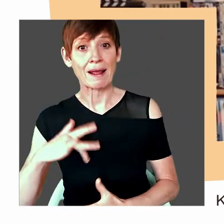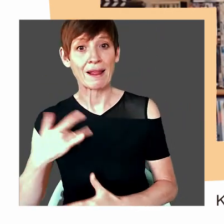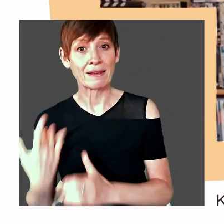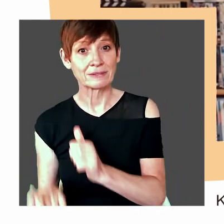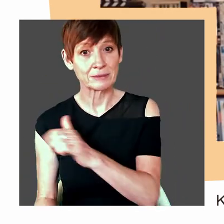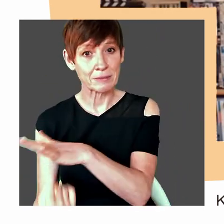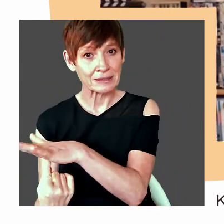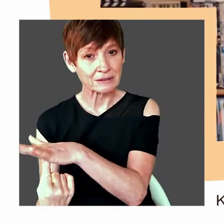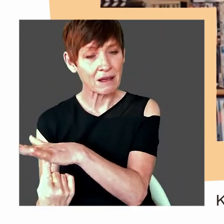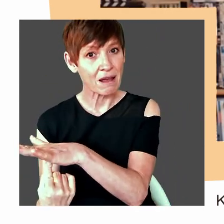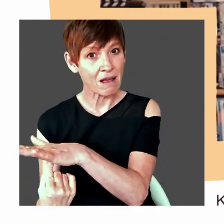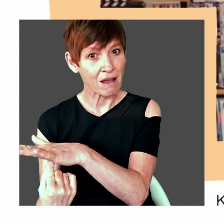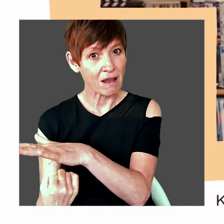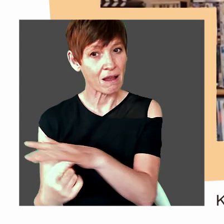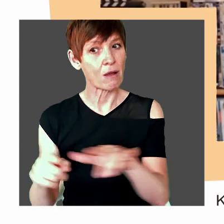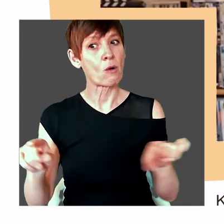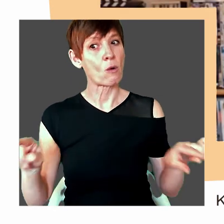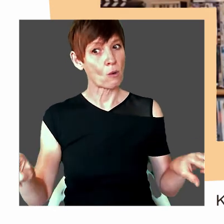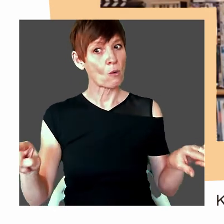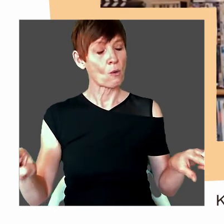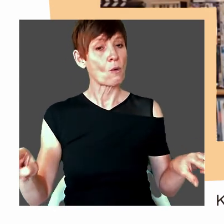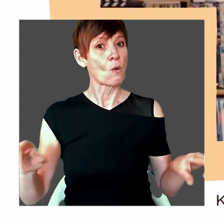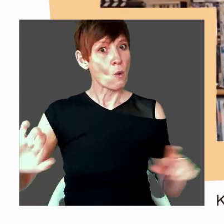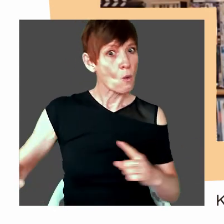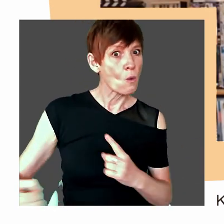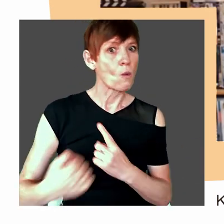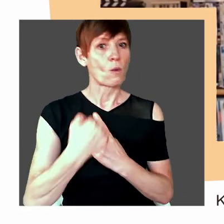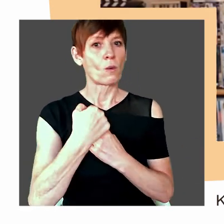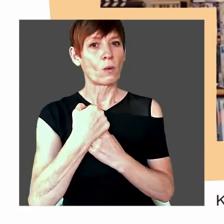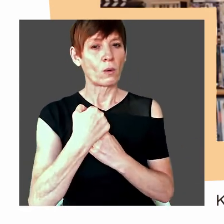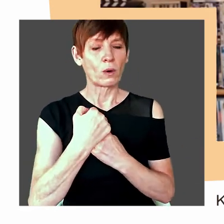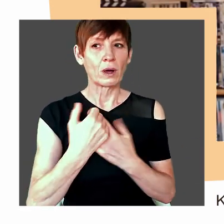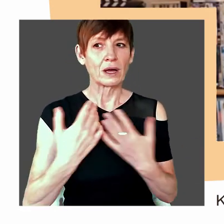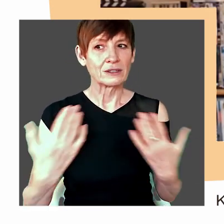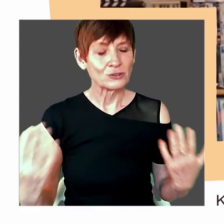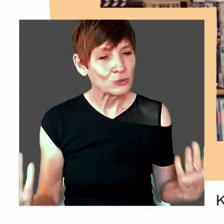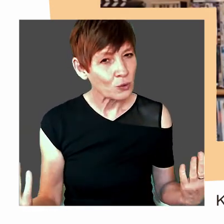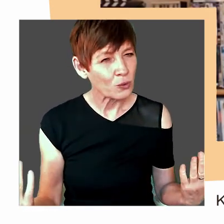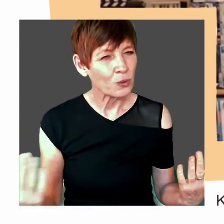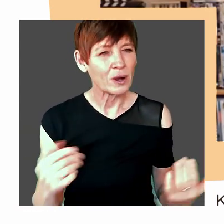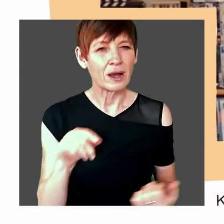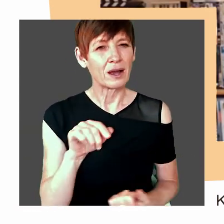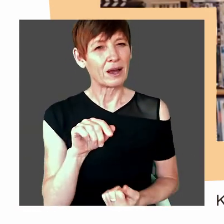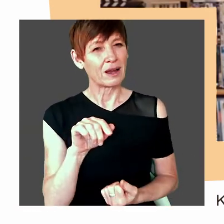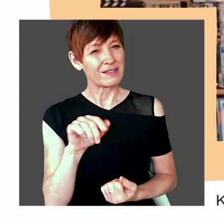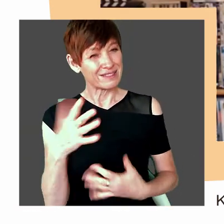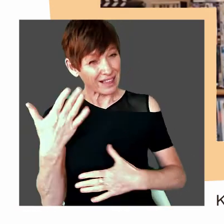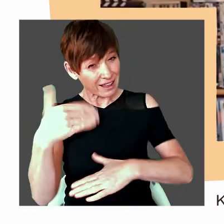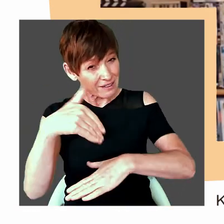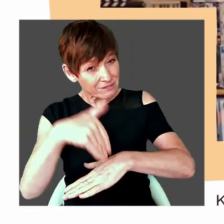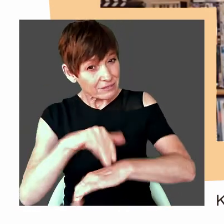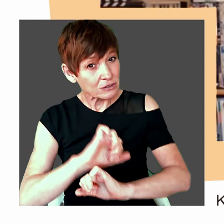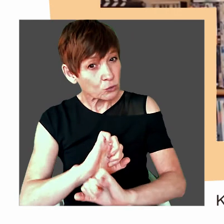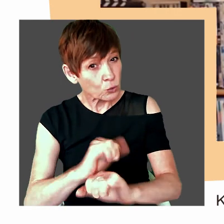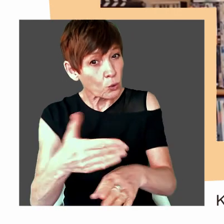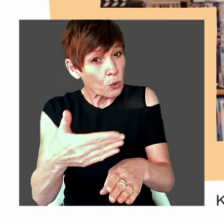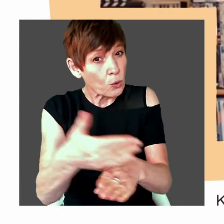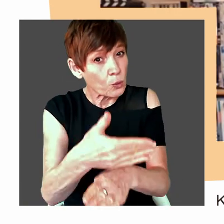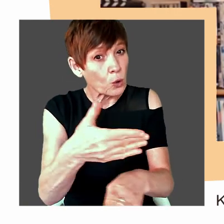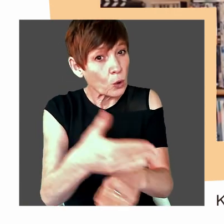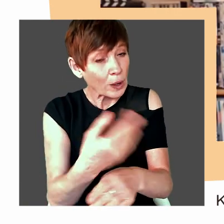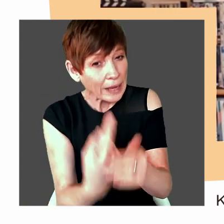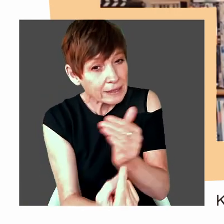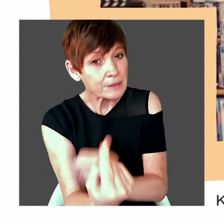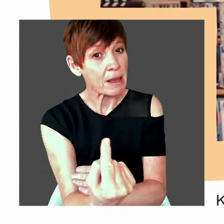a crucible in which these kind of issues are played out in a lot of ways. Have you felt that very keenly